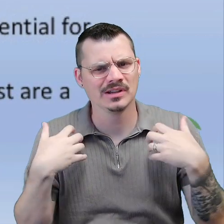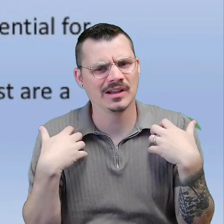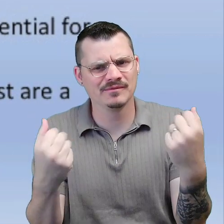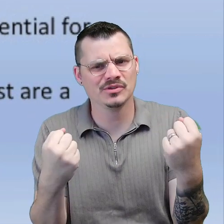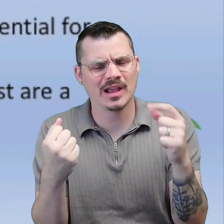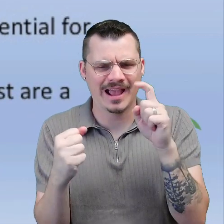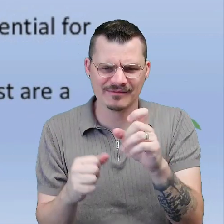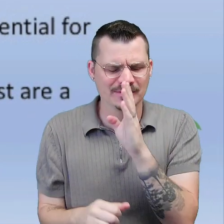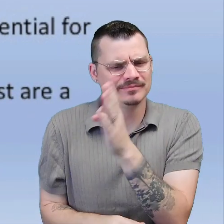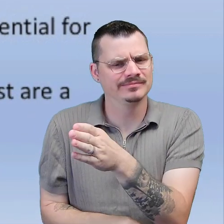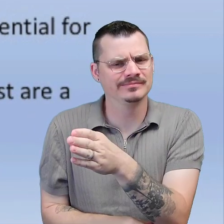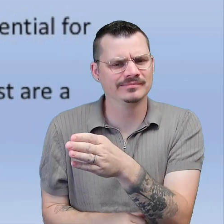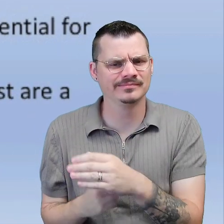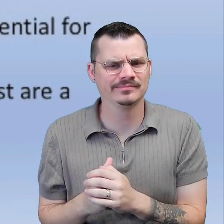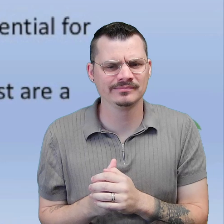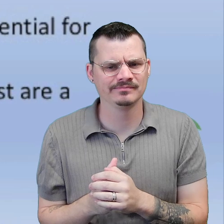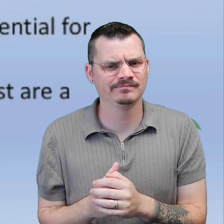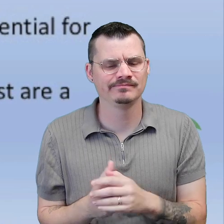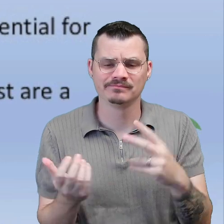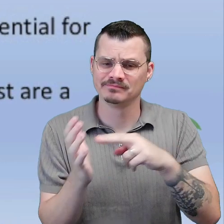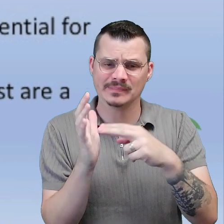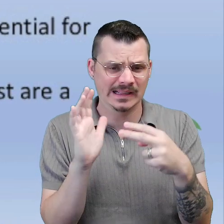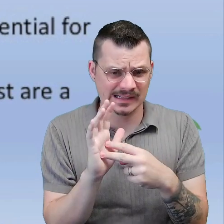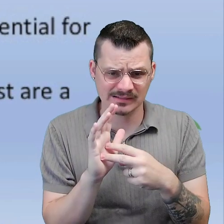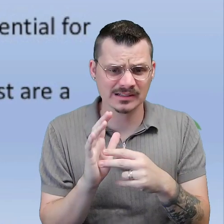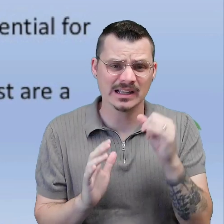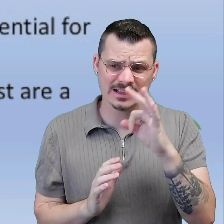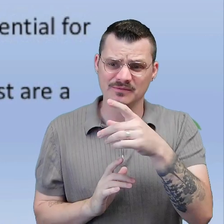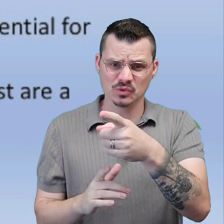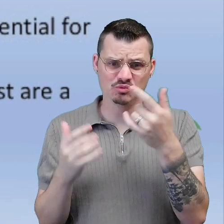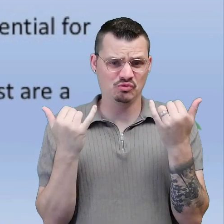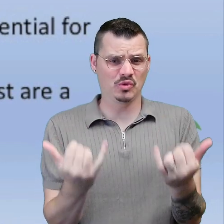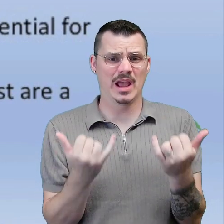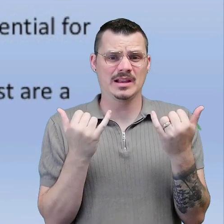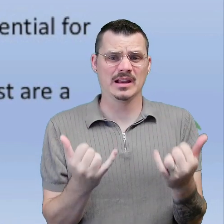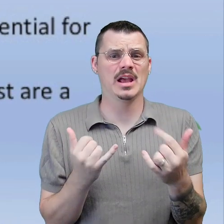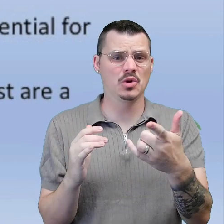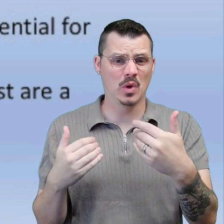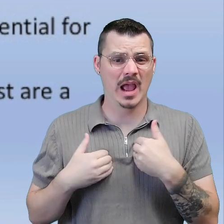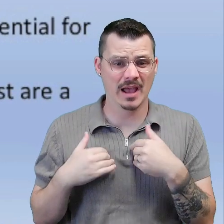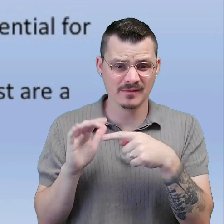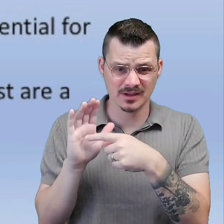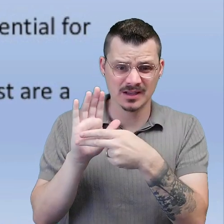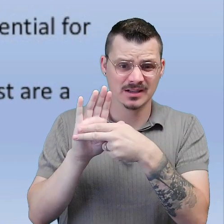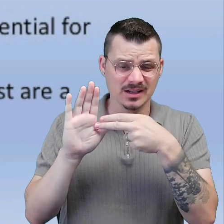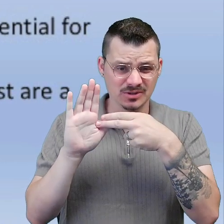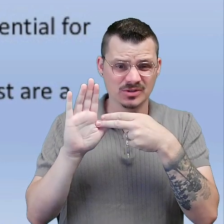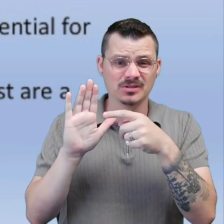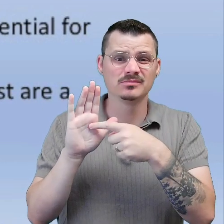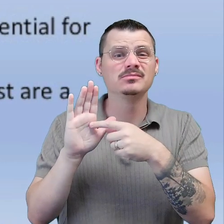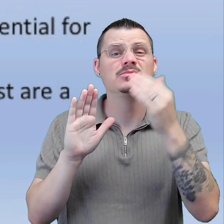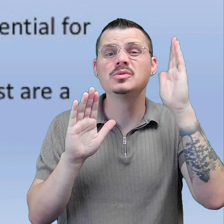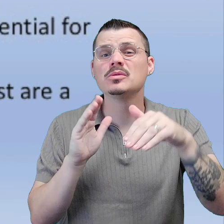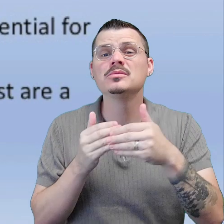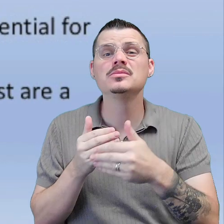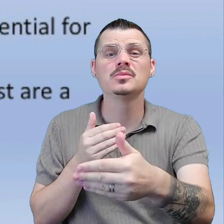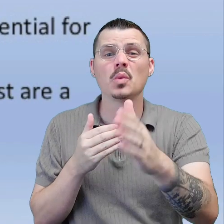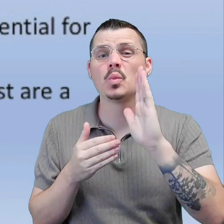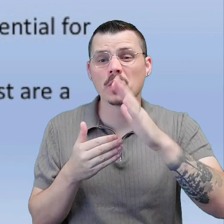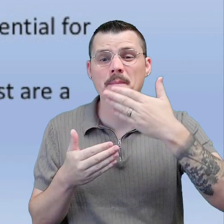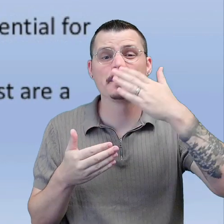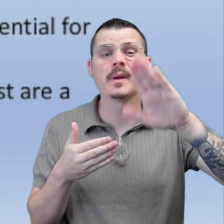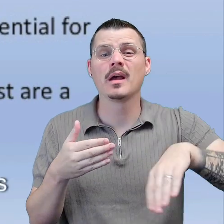recovery, which means if you have a condition that right now has a bad